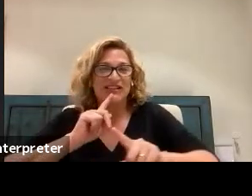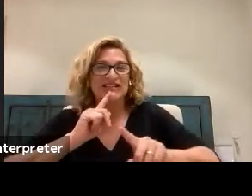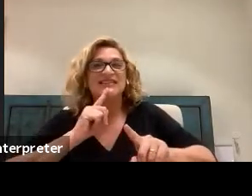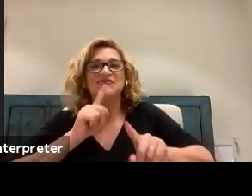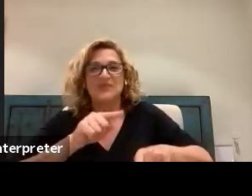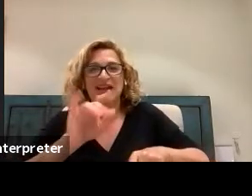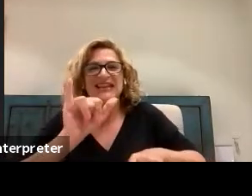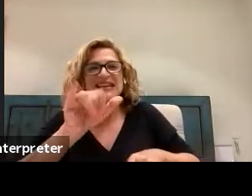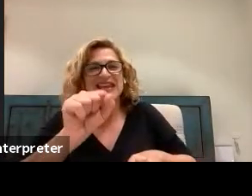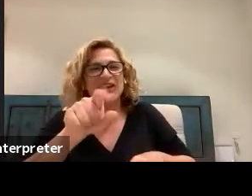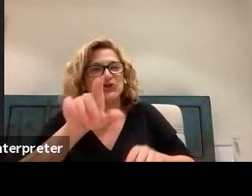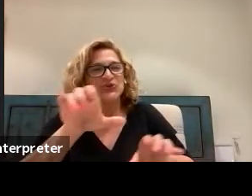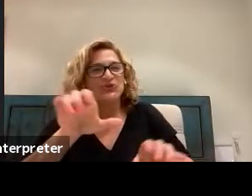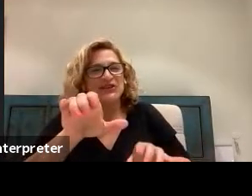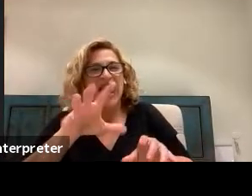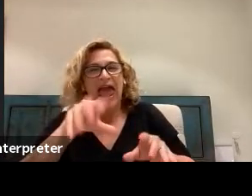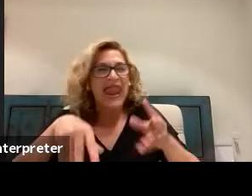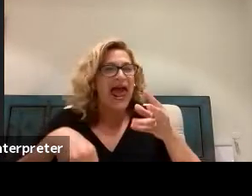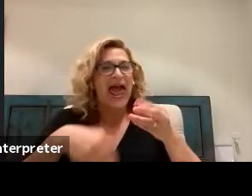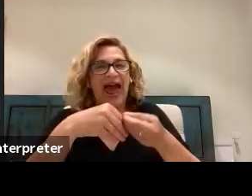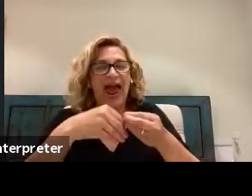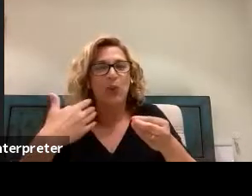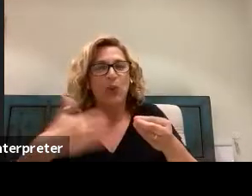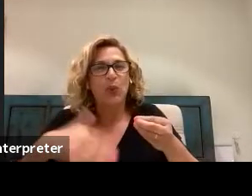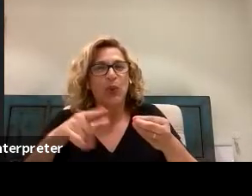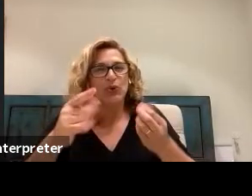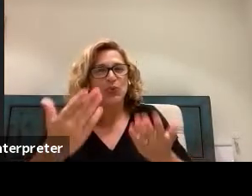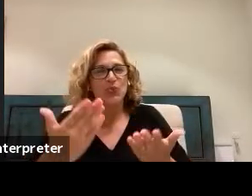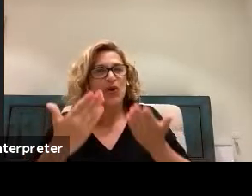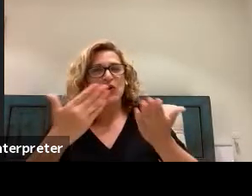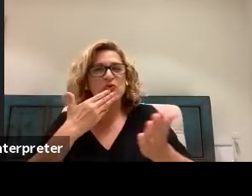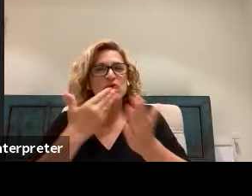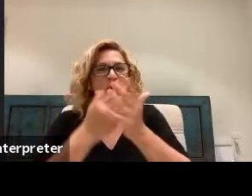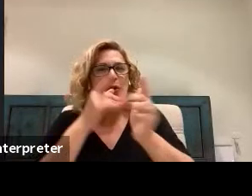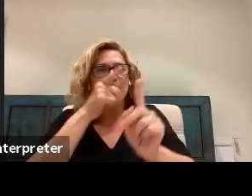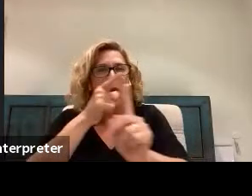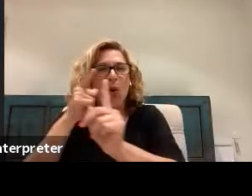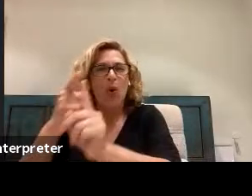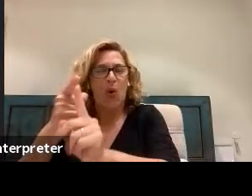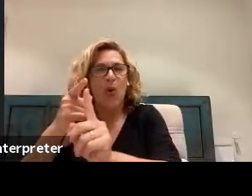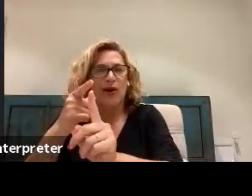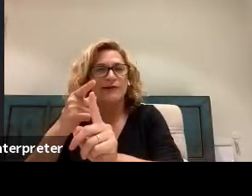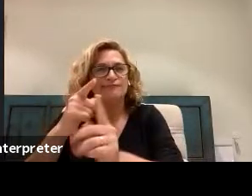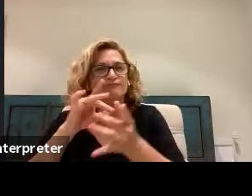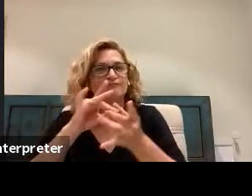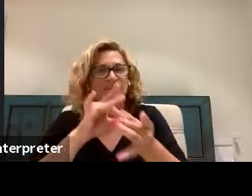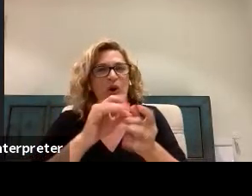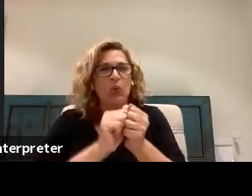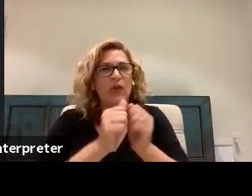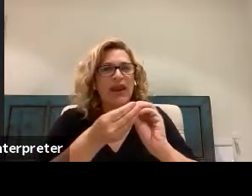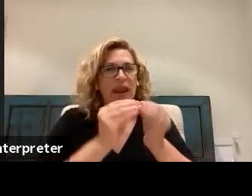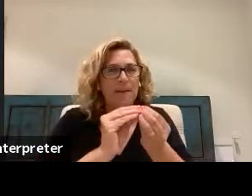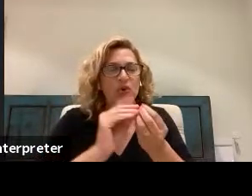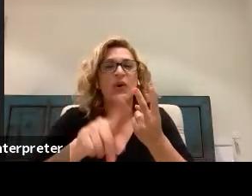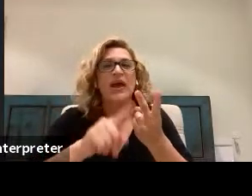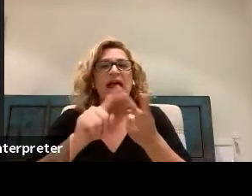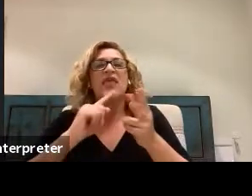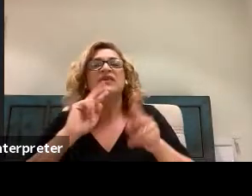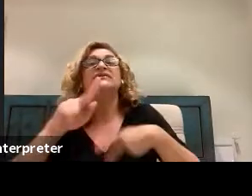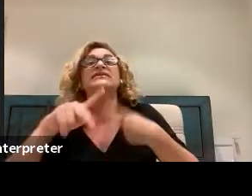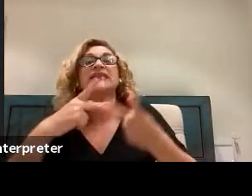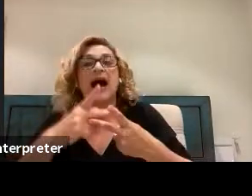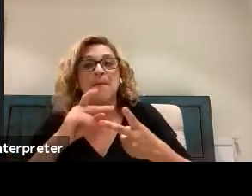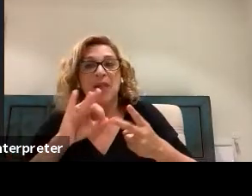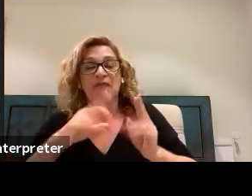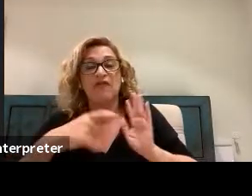so much, Christine. Thank you for bringing up those important points, both in terms of the numbers, but then in terms of the type of representation and that